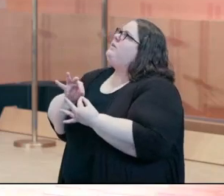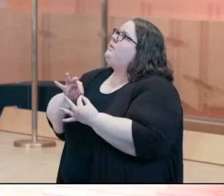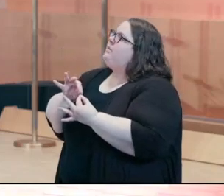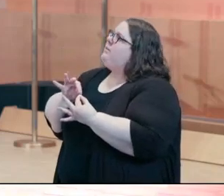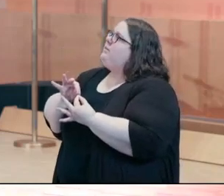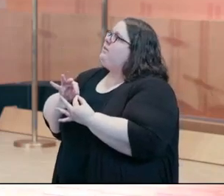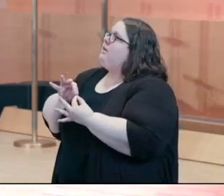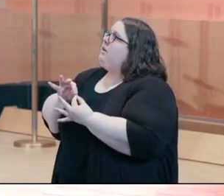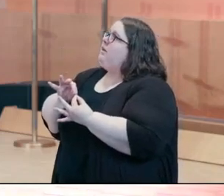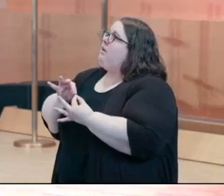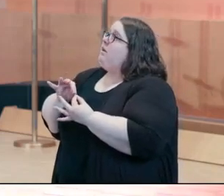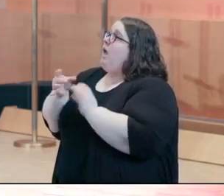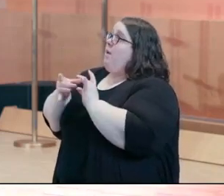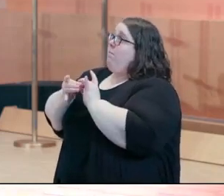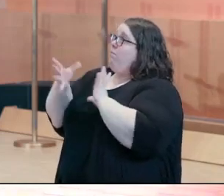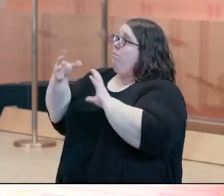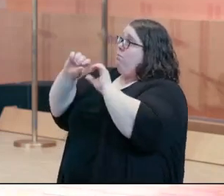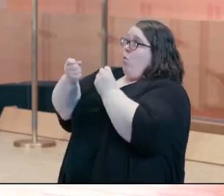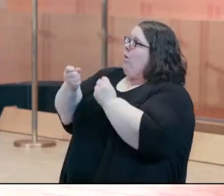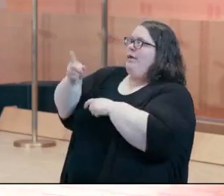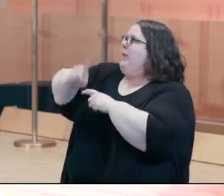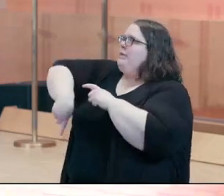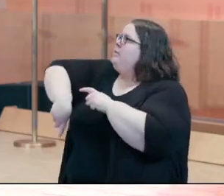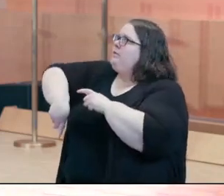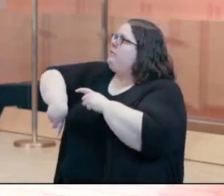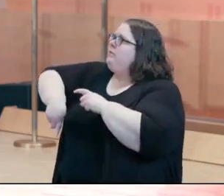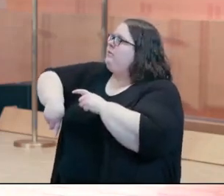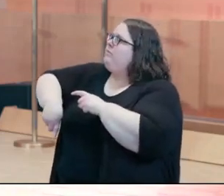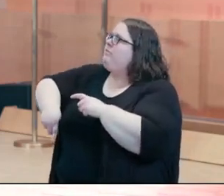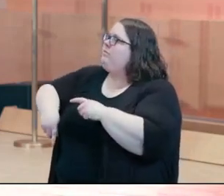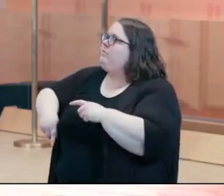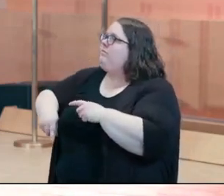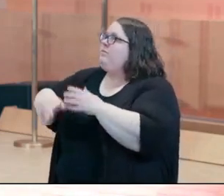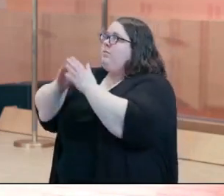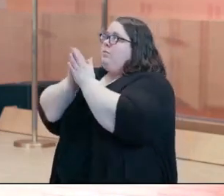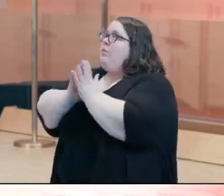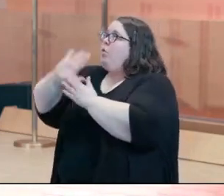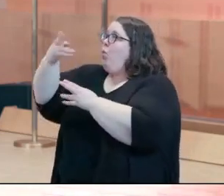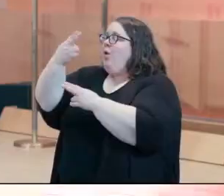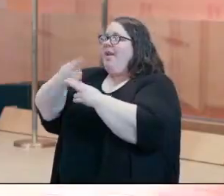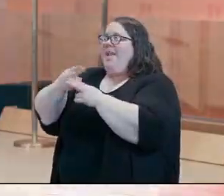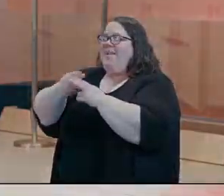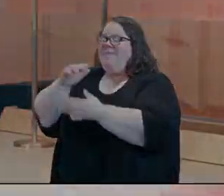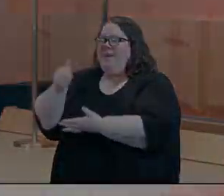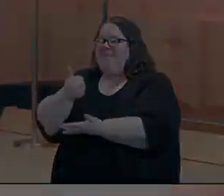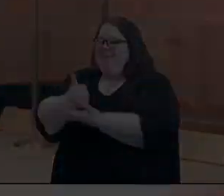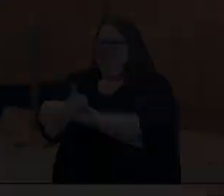cannot be broken. Also, we pray in your name. Amen.